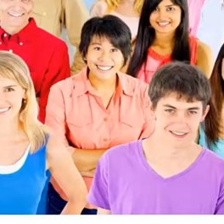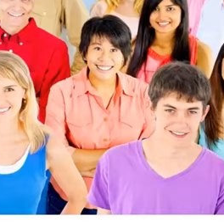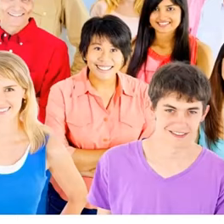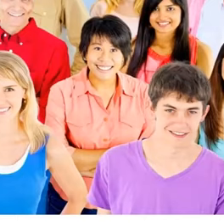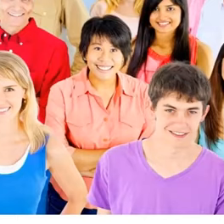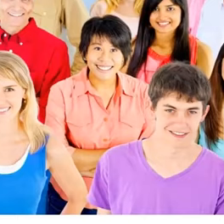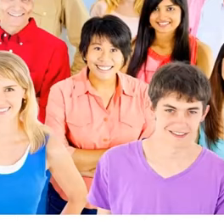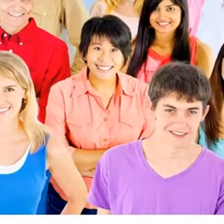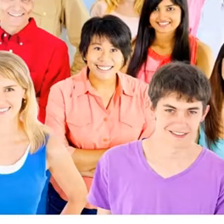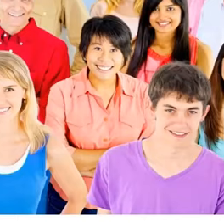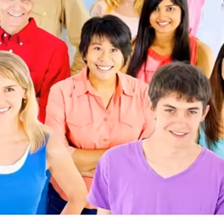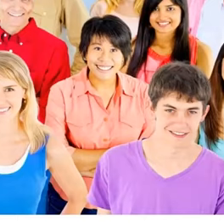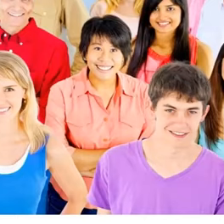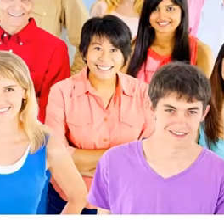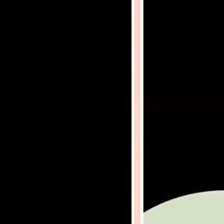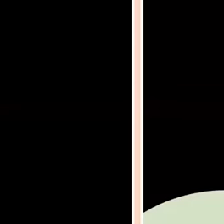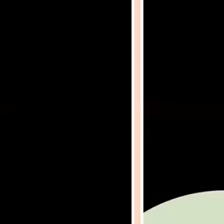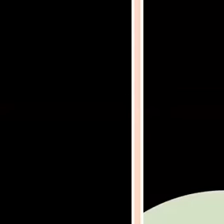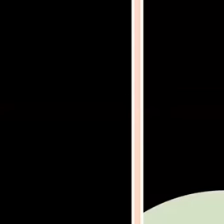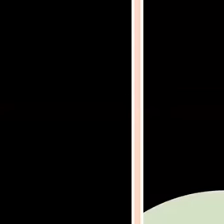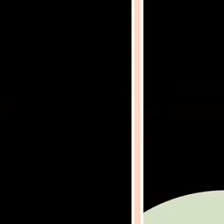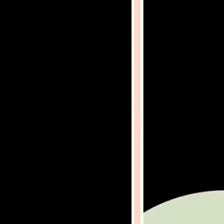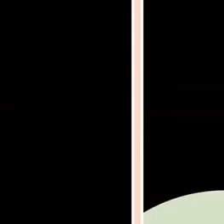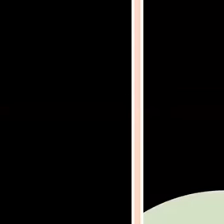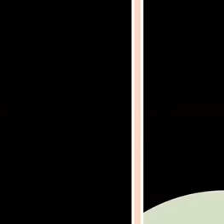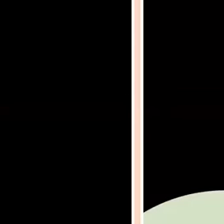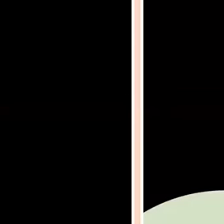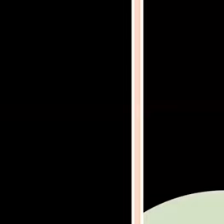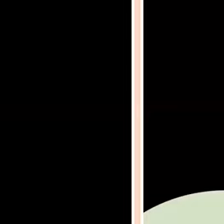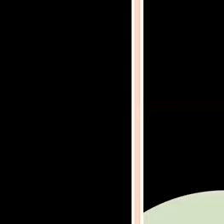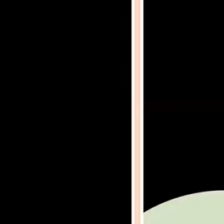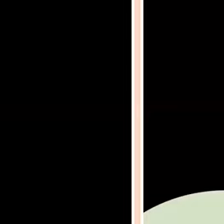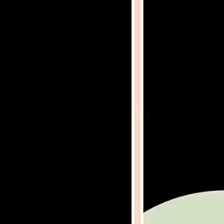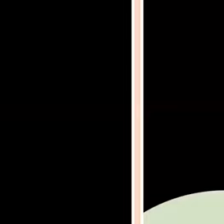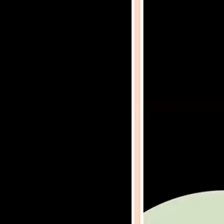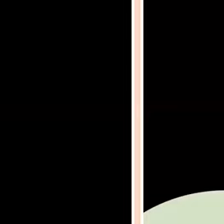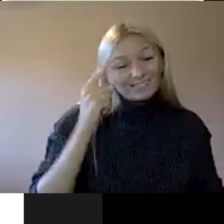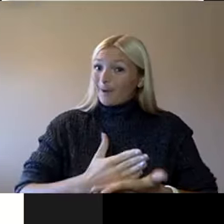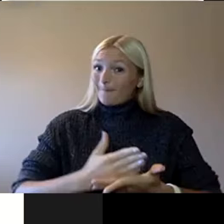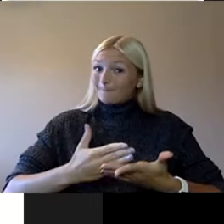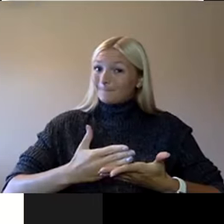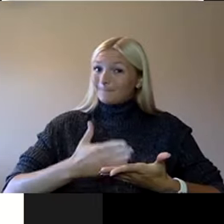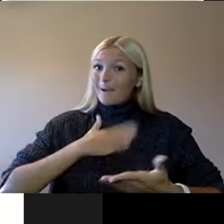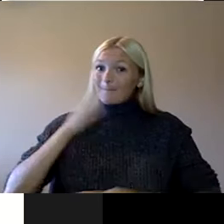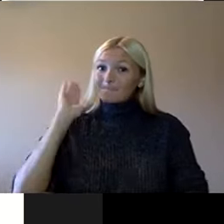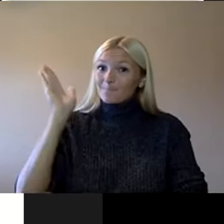becomes the key to doing that. So with that, I'm going to thank all of you and stop my part of the presentation.